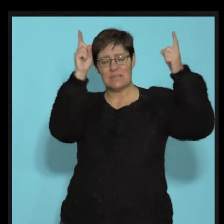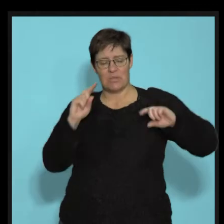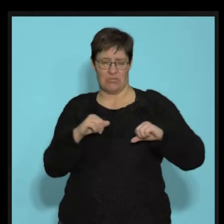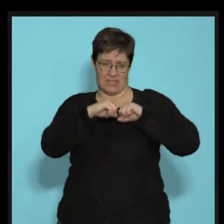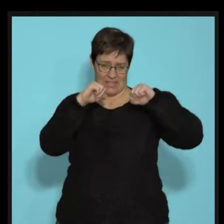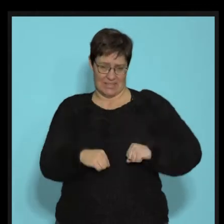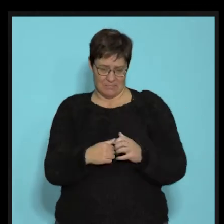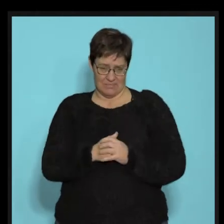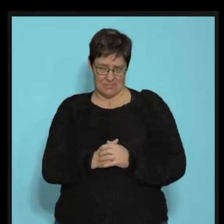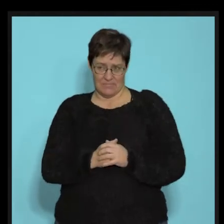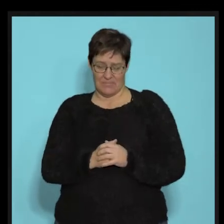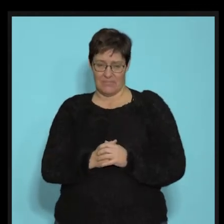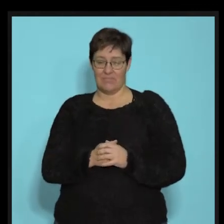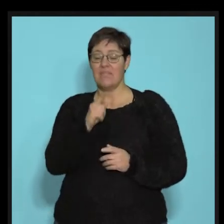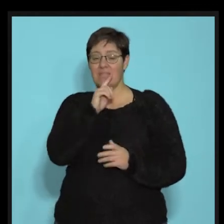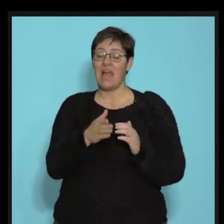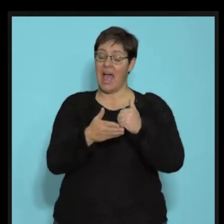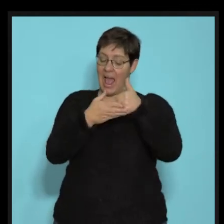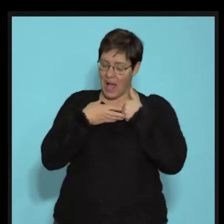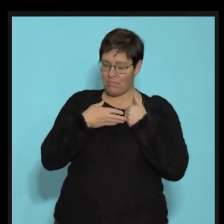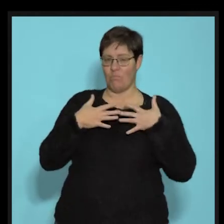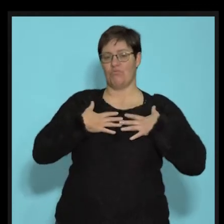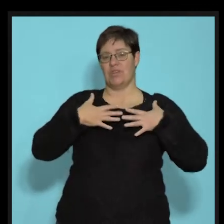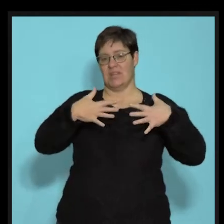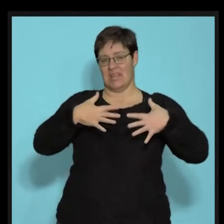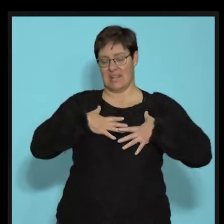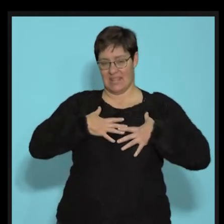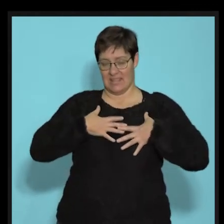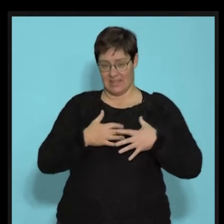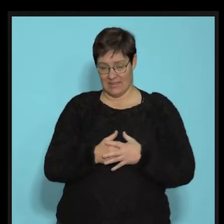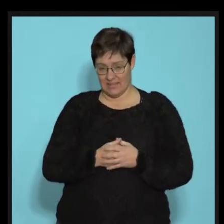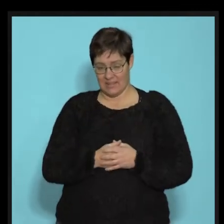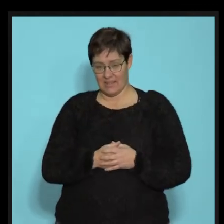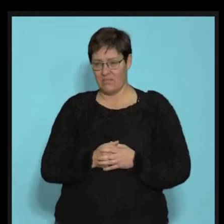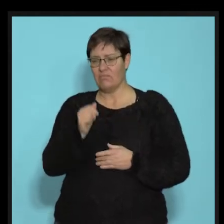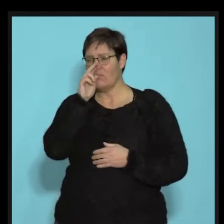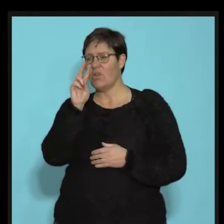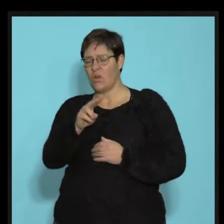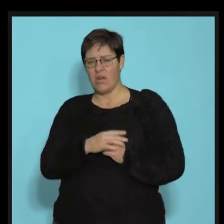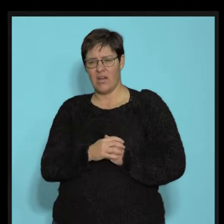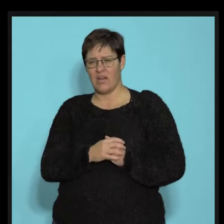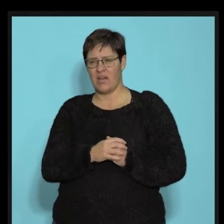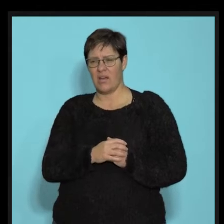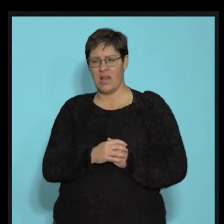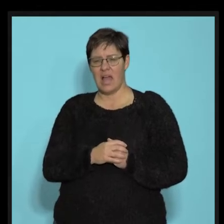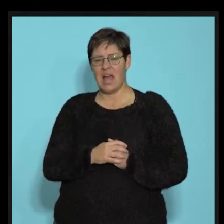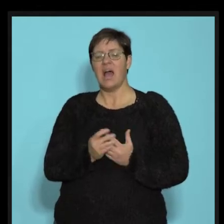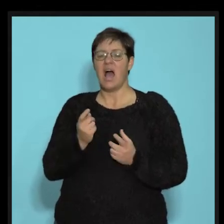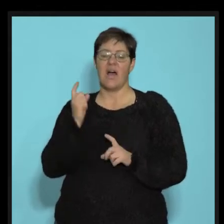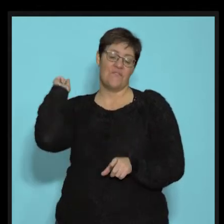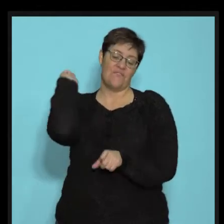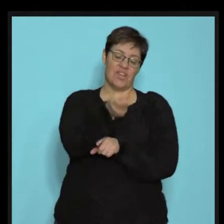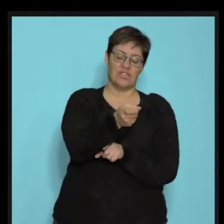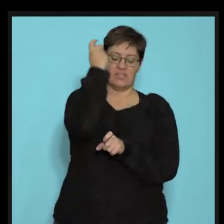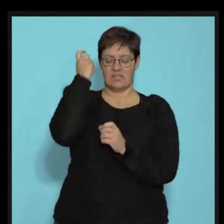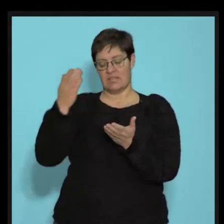is going to help them to breathe. Now, if you have a look over here, if you've ever skinned a fish or caught a fish and had a look,